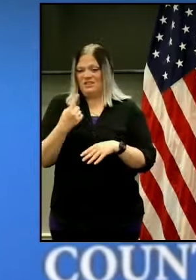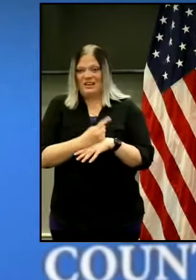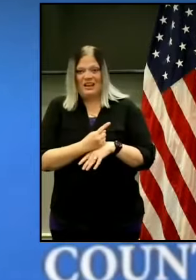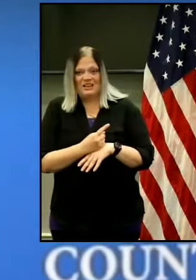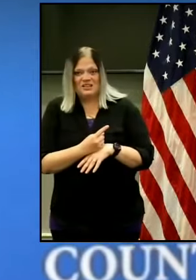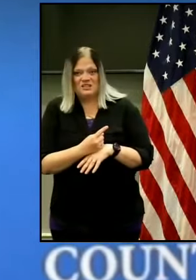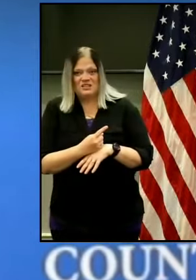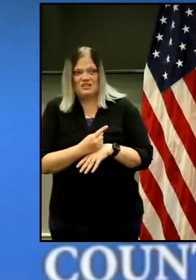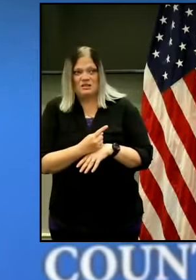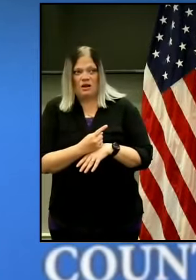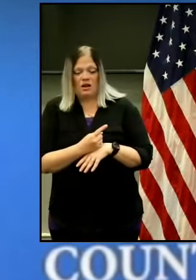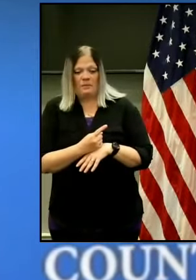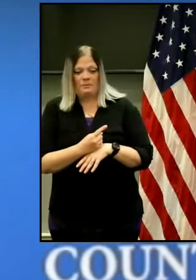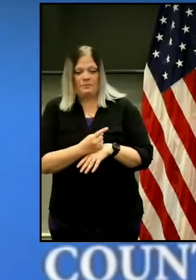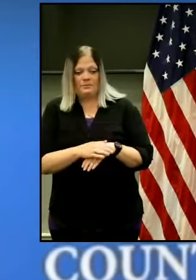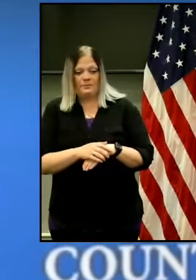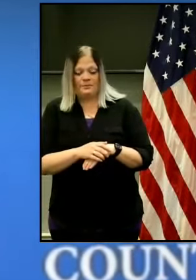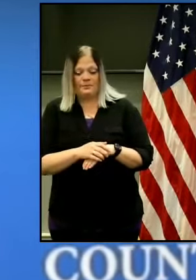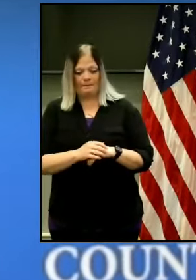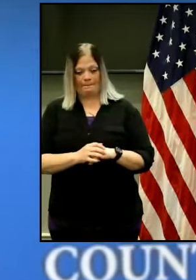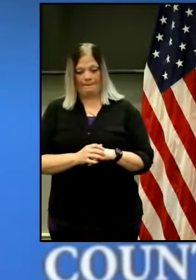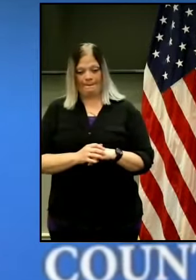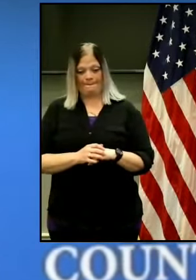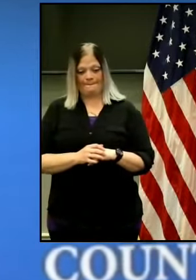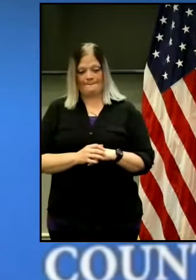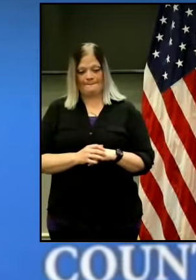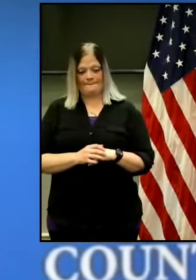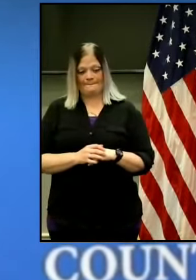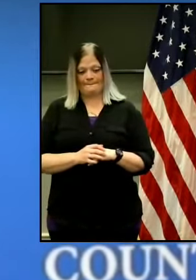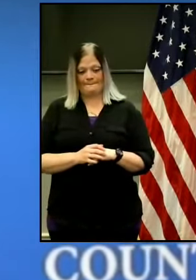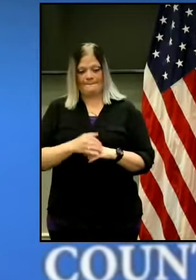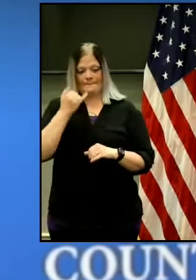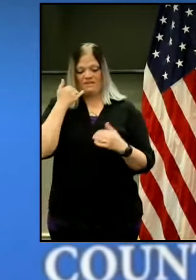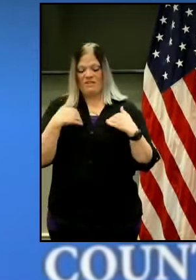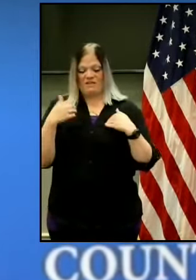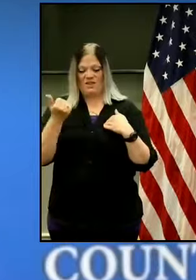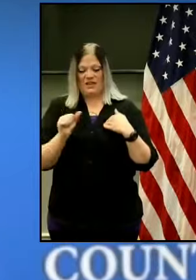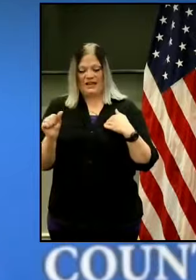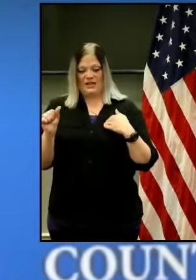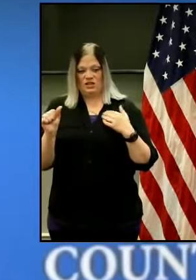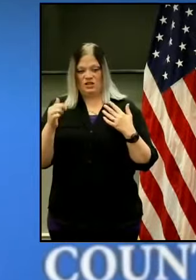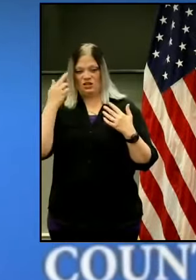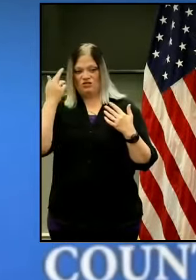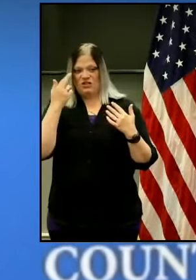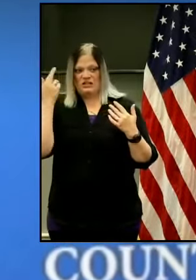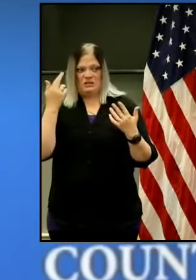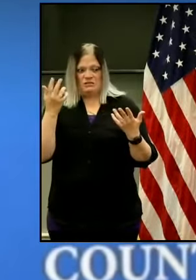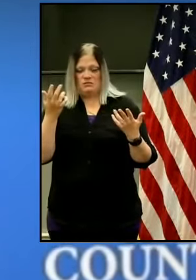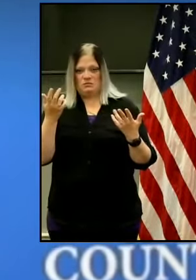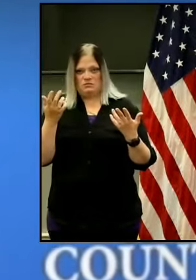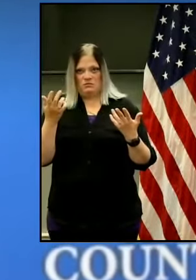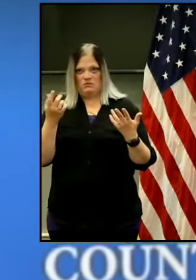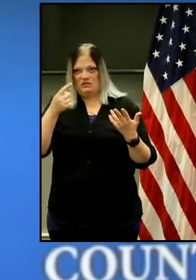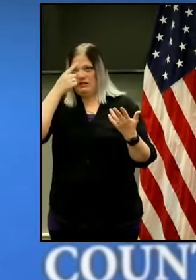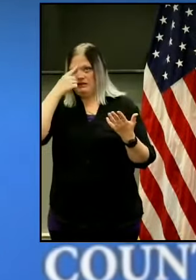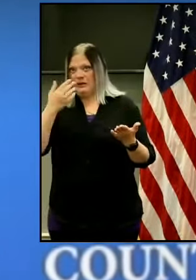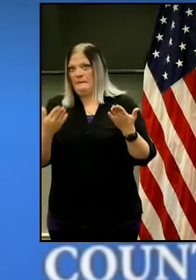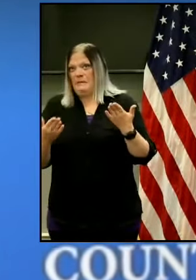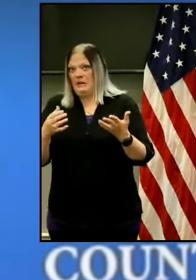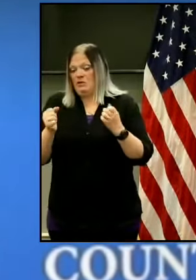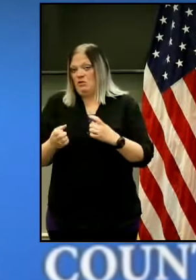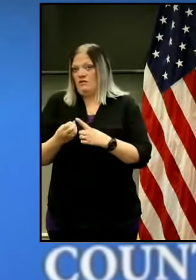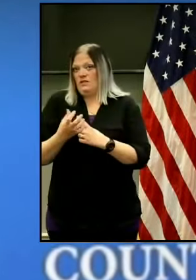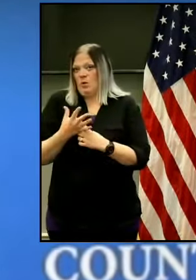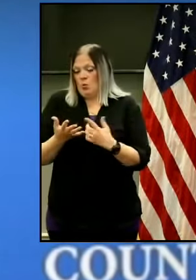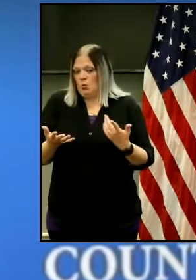days, and if they have any reason that otherwise that they think they could have been